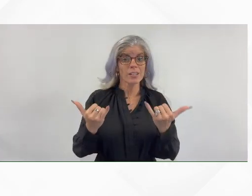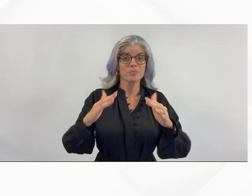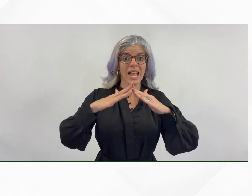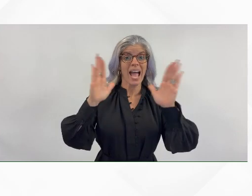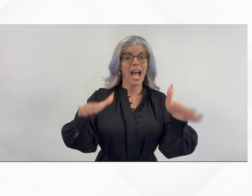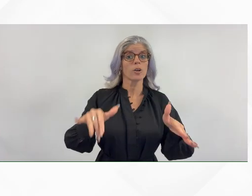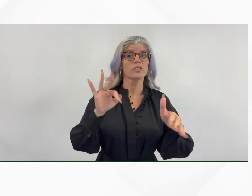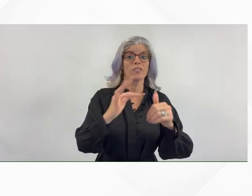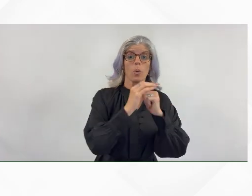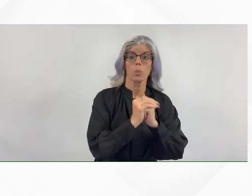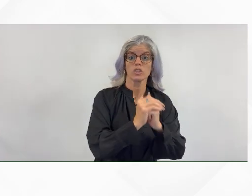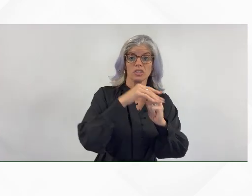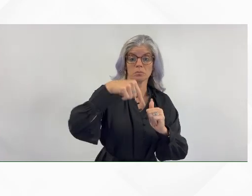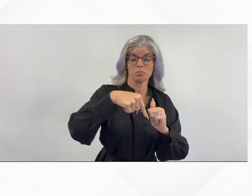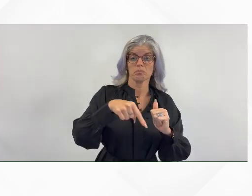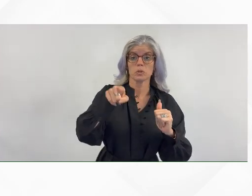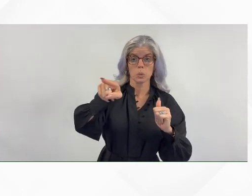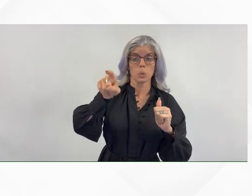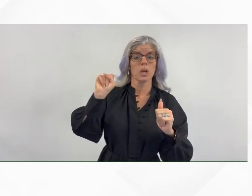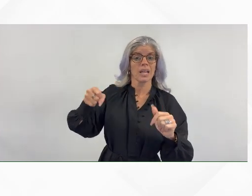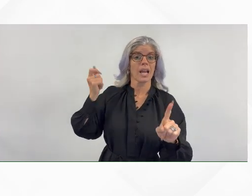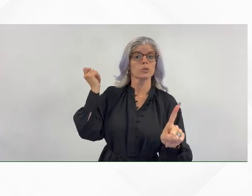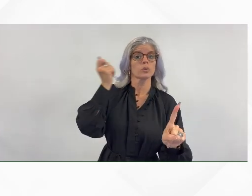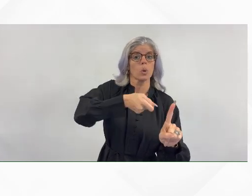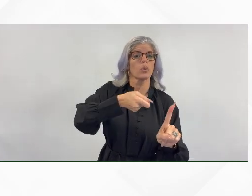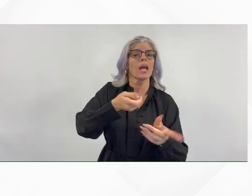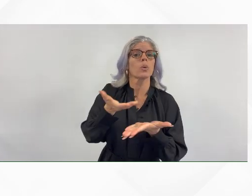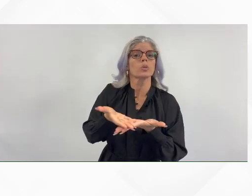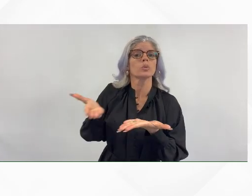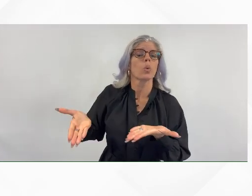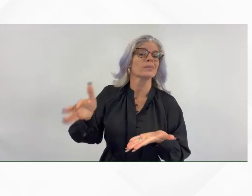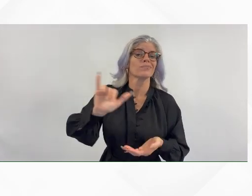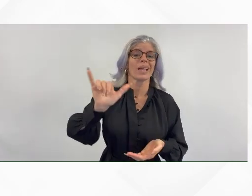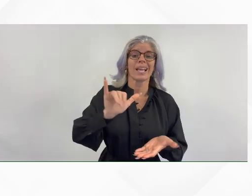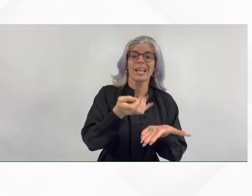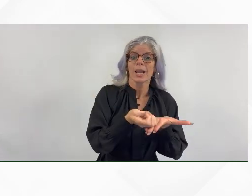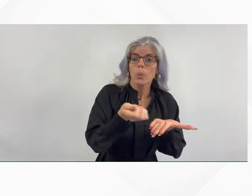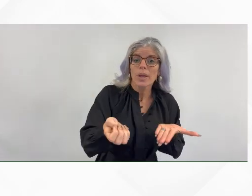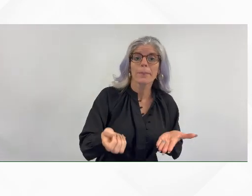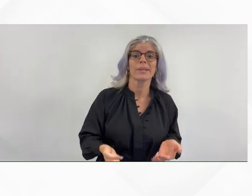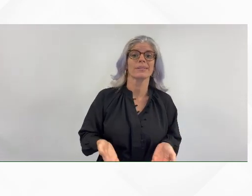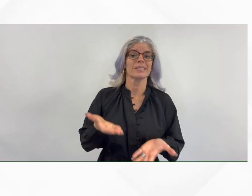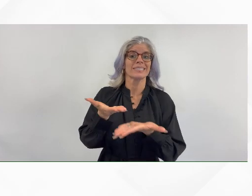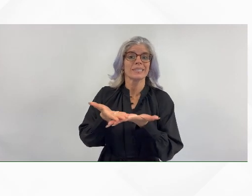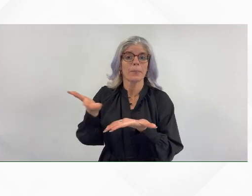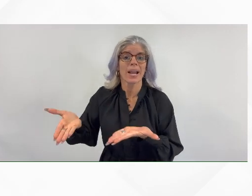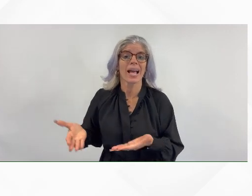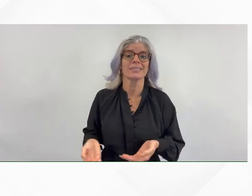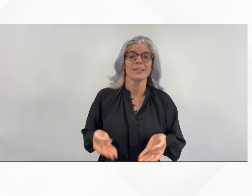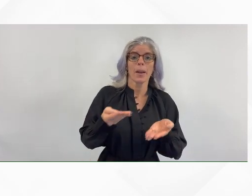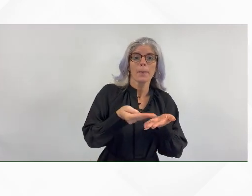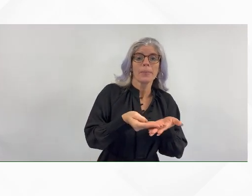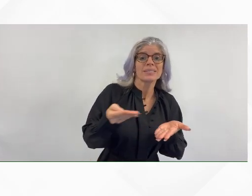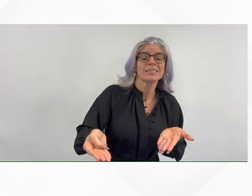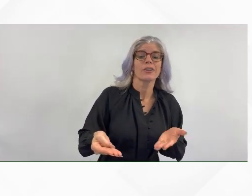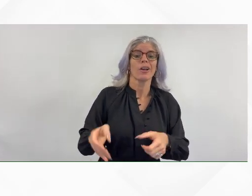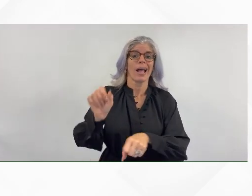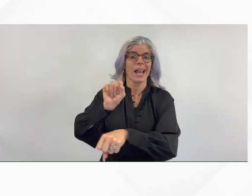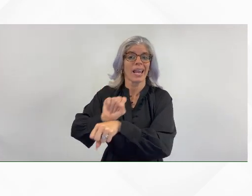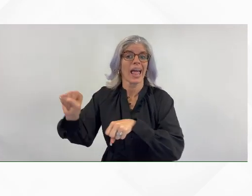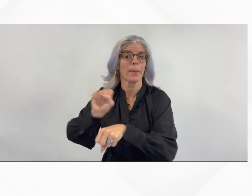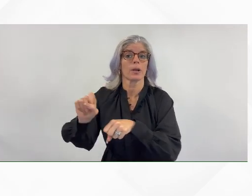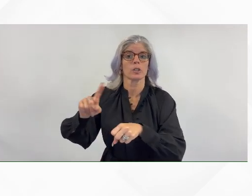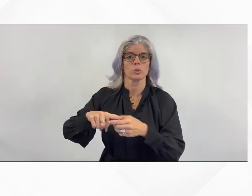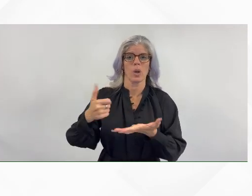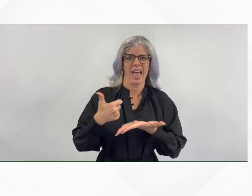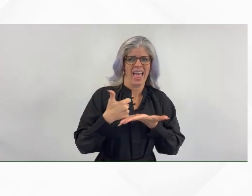This document, How to Develop Agreements for Mass Care Services, emphasizes the importance of MOAs or MOUs for work which may